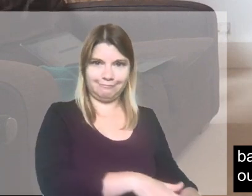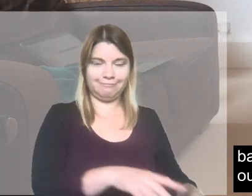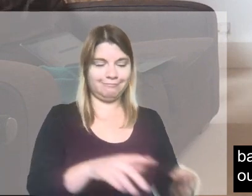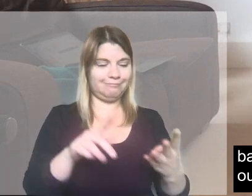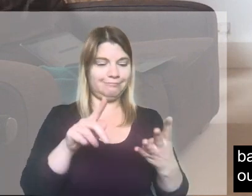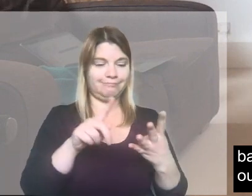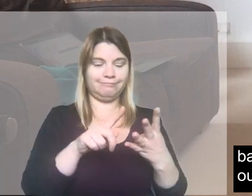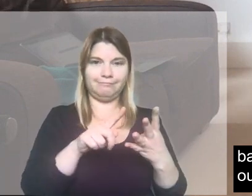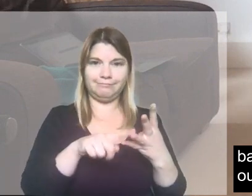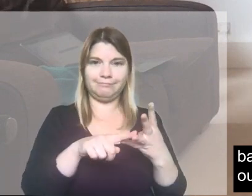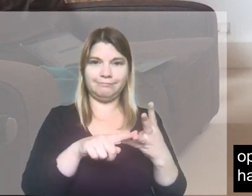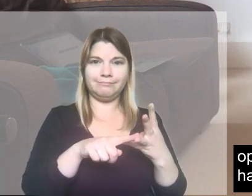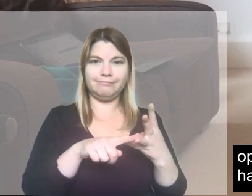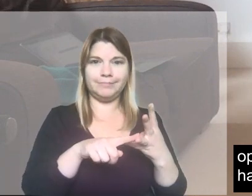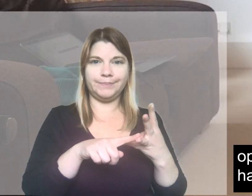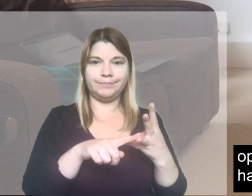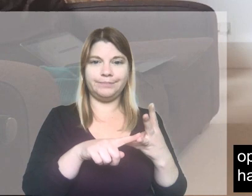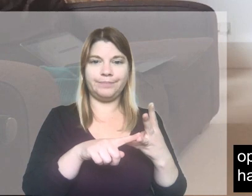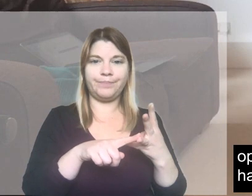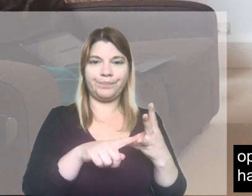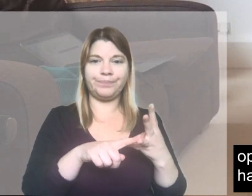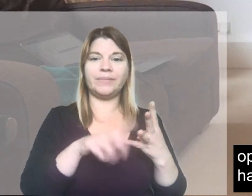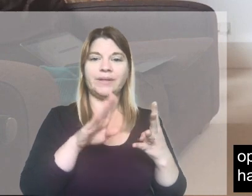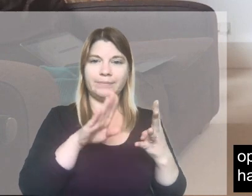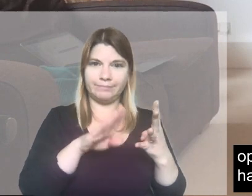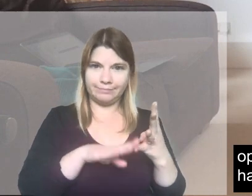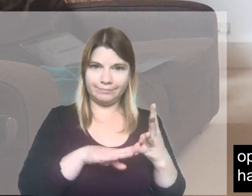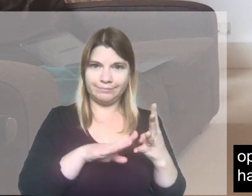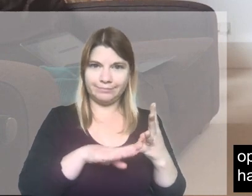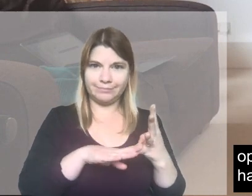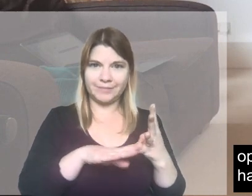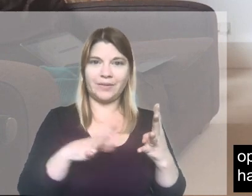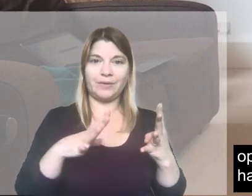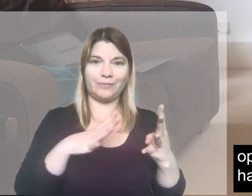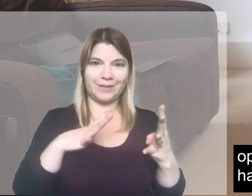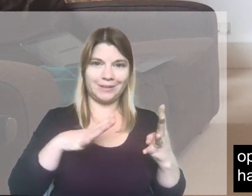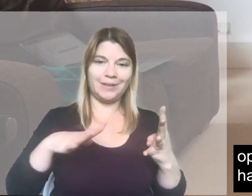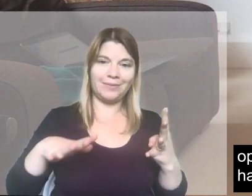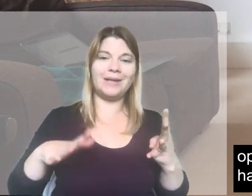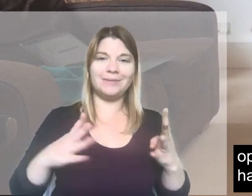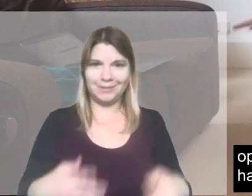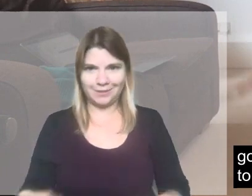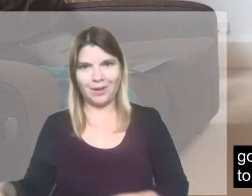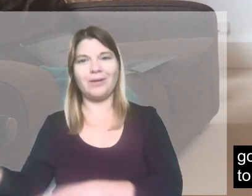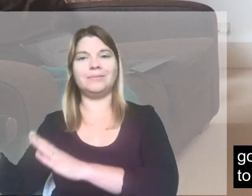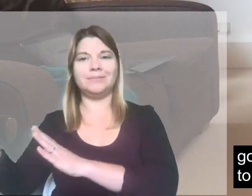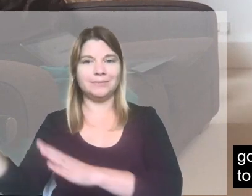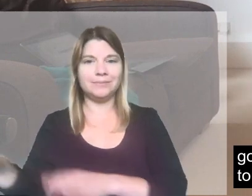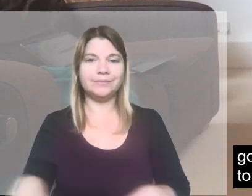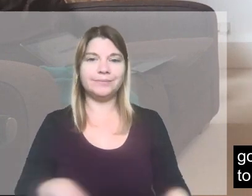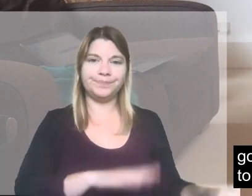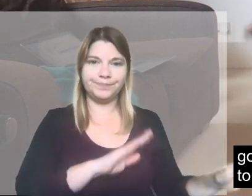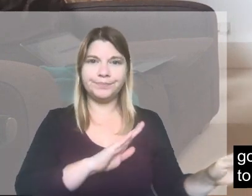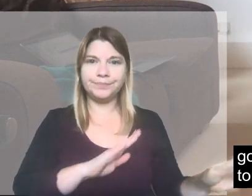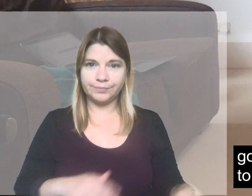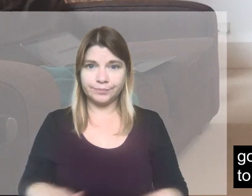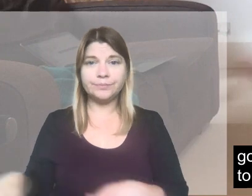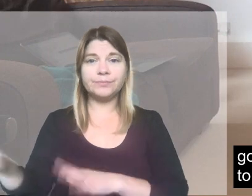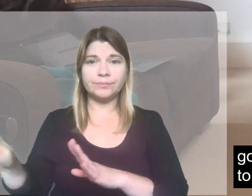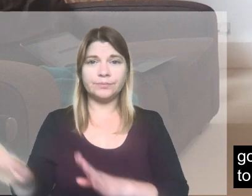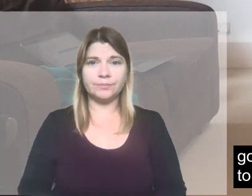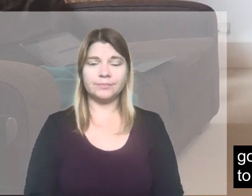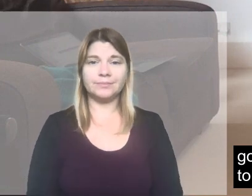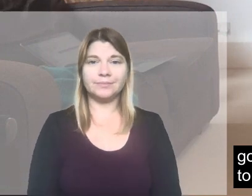shoulders, taking our hand to the opposite side of the body. We're going to have a little prepare, and then we're going to do side, swinging